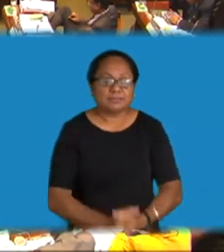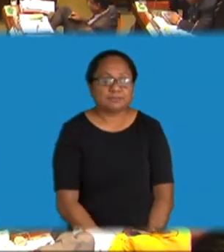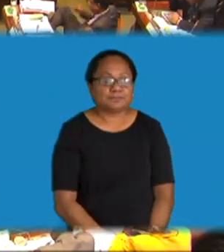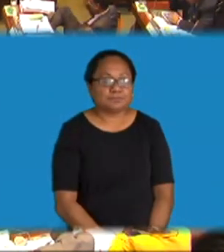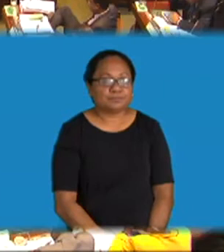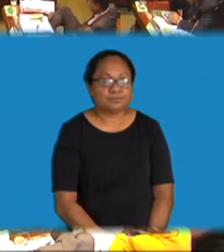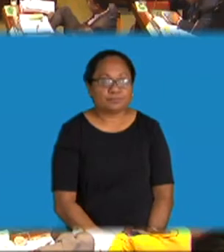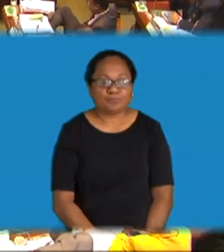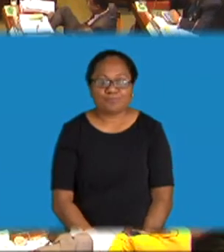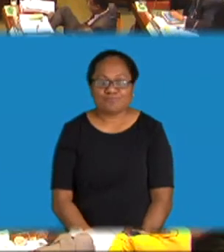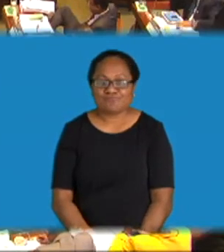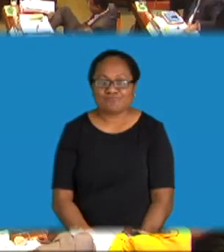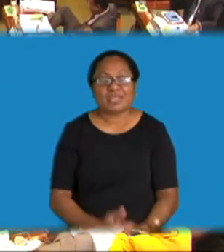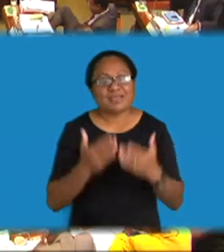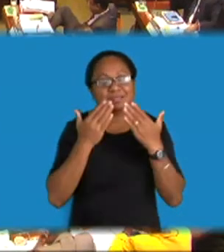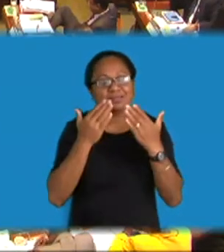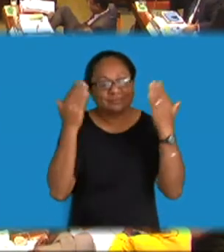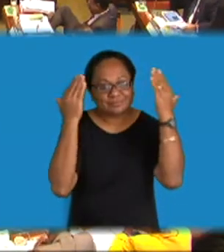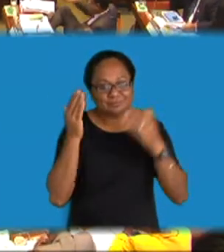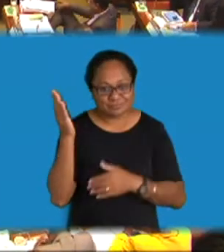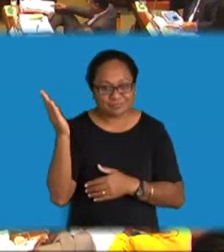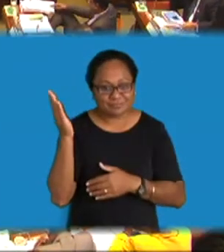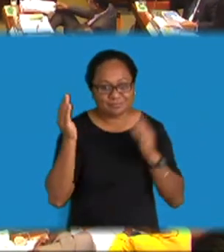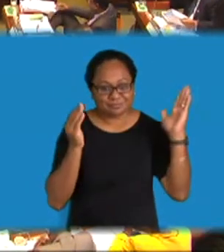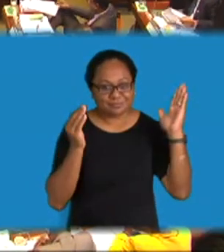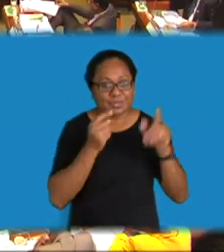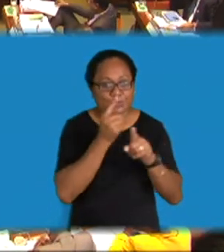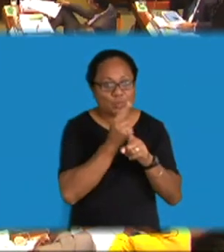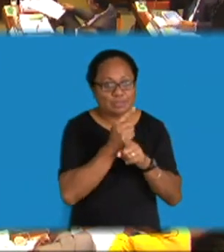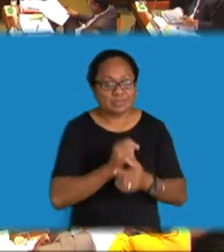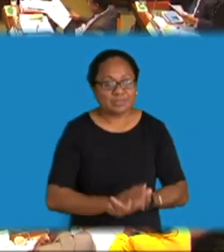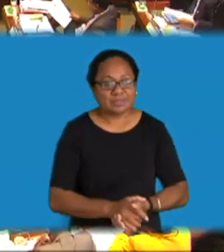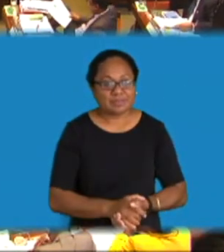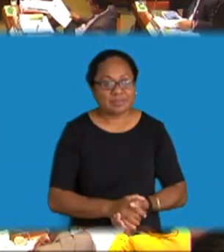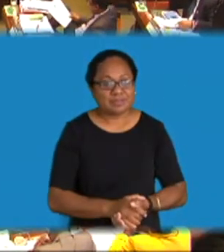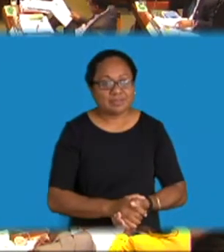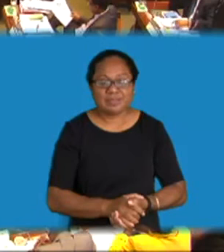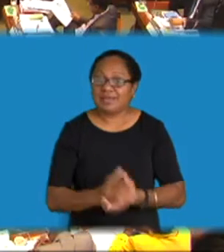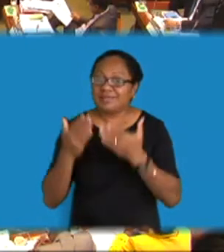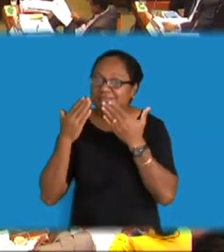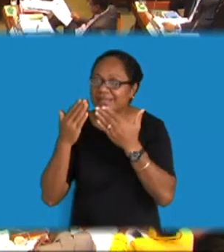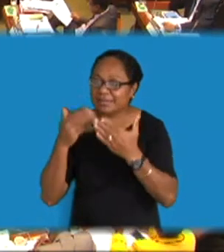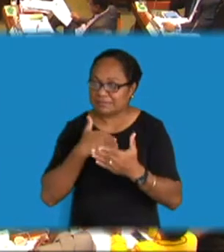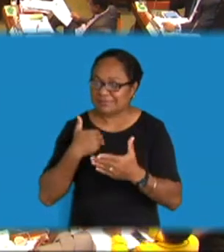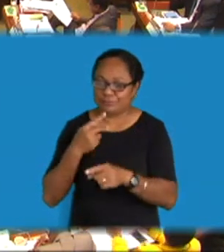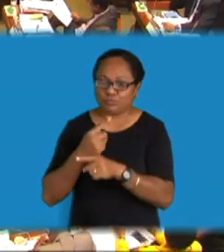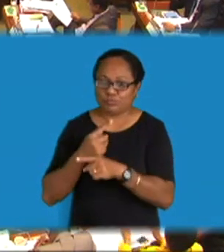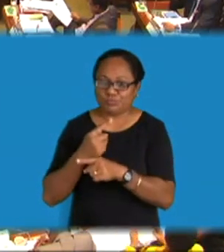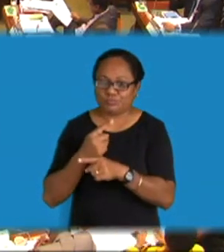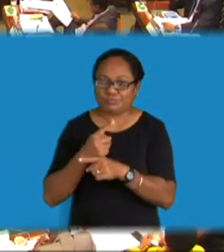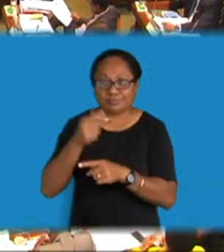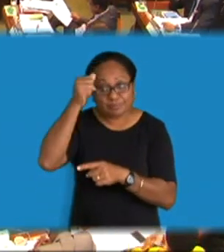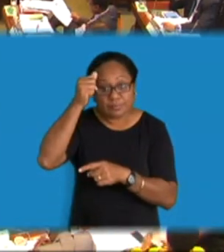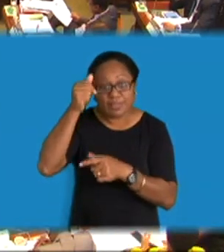you, Madam Speaker, and I thank the Honourable Minister for his brief and update this morning. You all know that trade is a